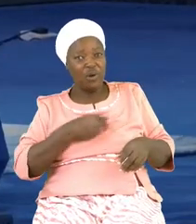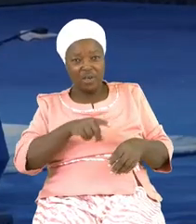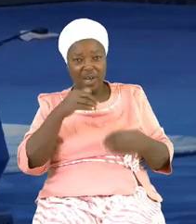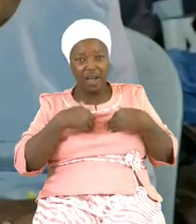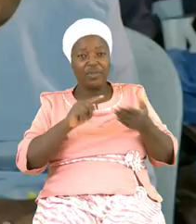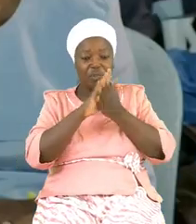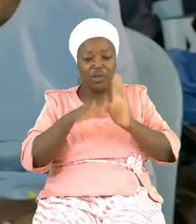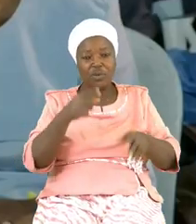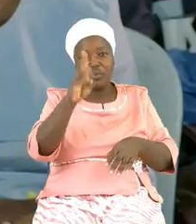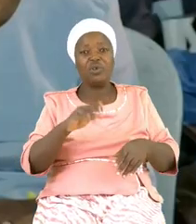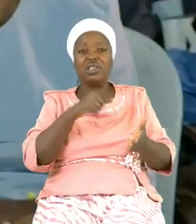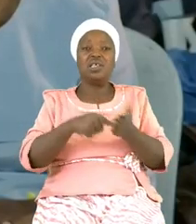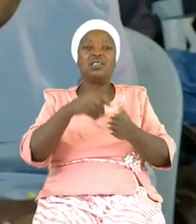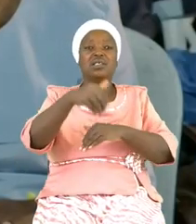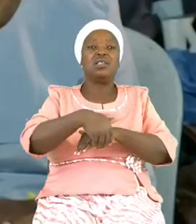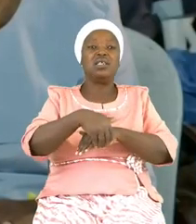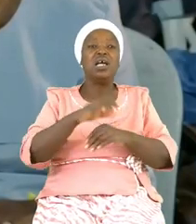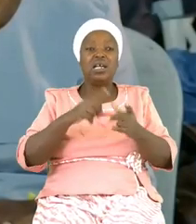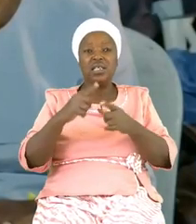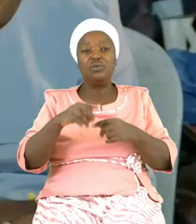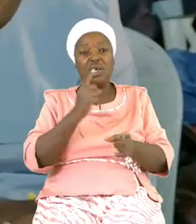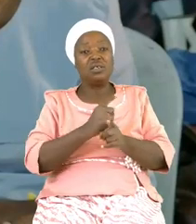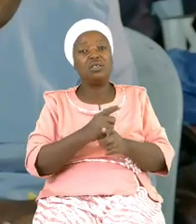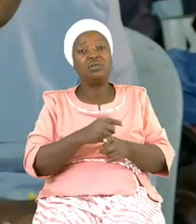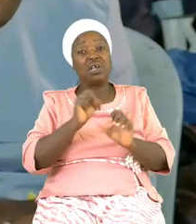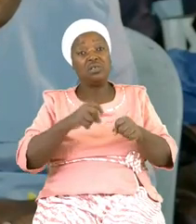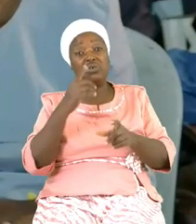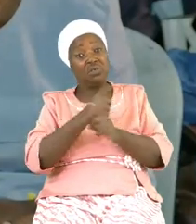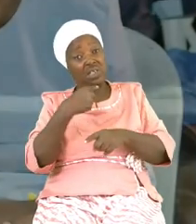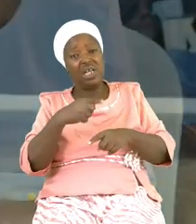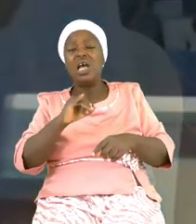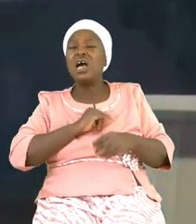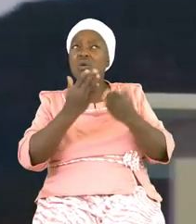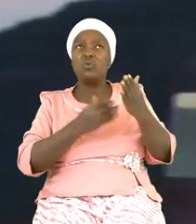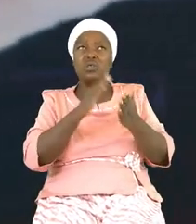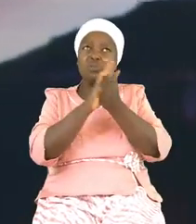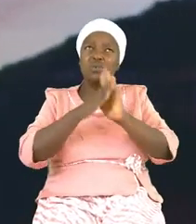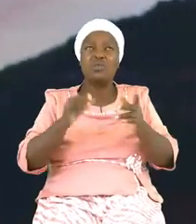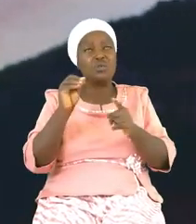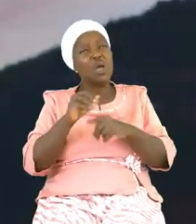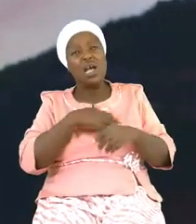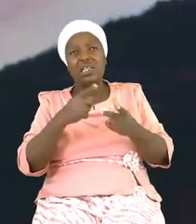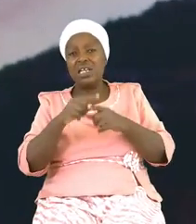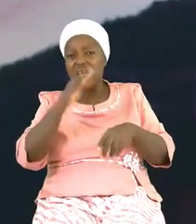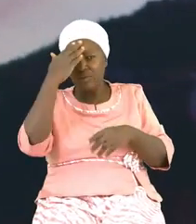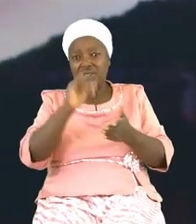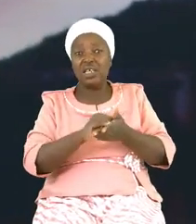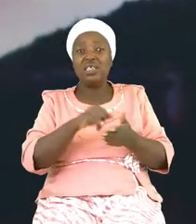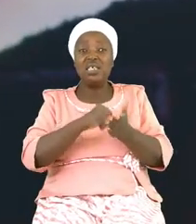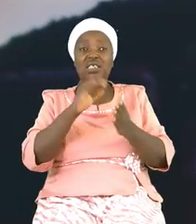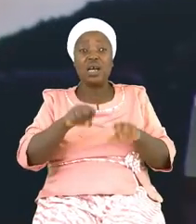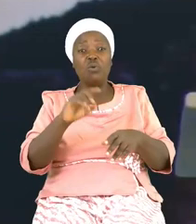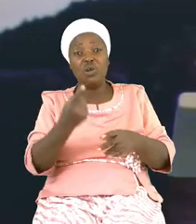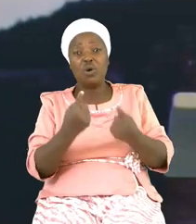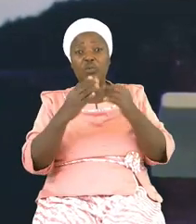of God tonight. You can just say, I want peace too. And I know it can only come through Jesus Christ. Lord,